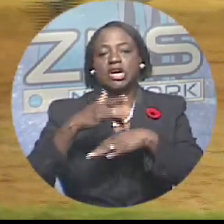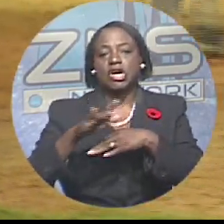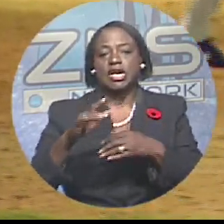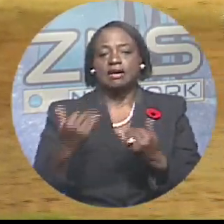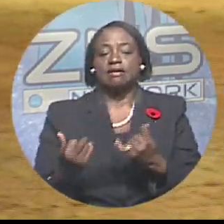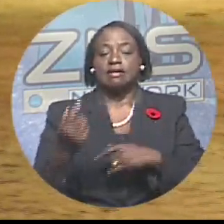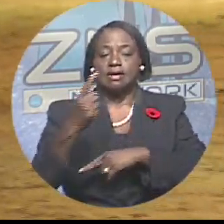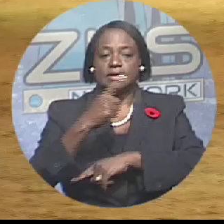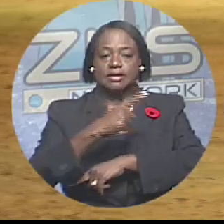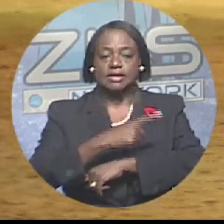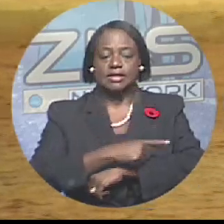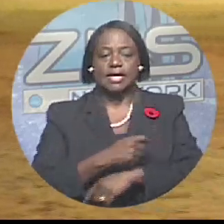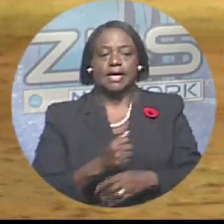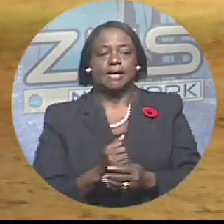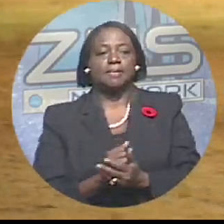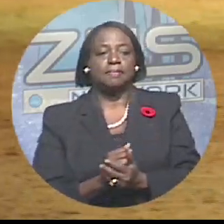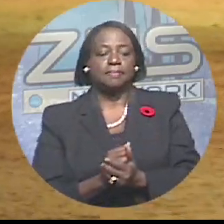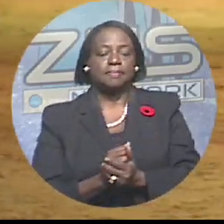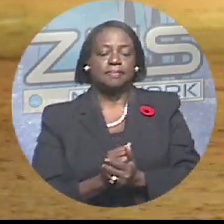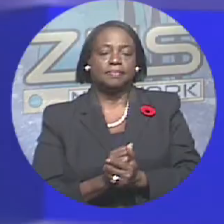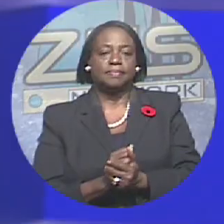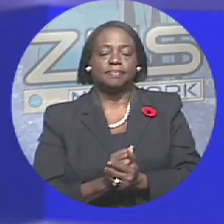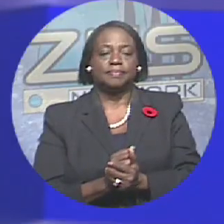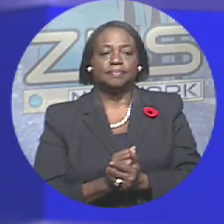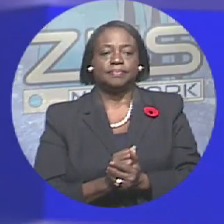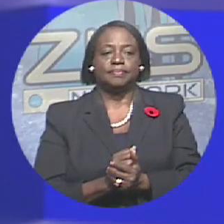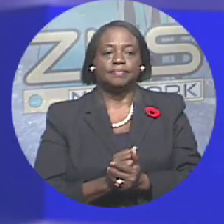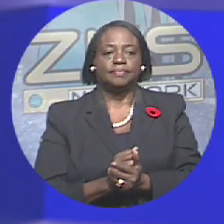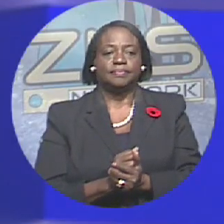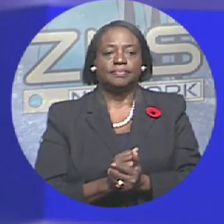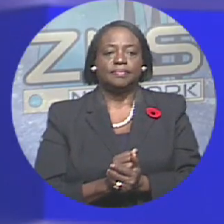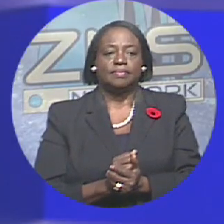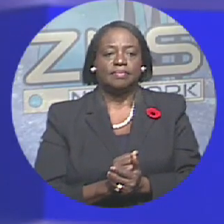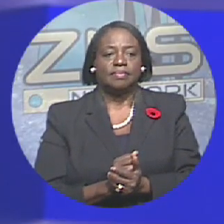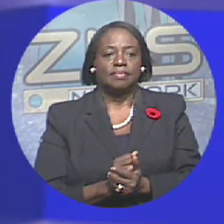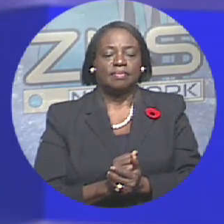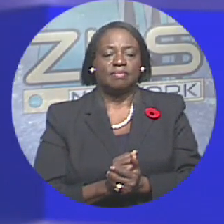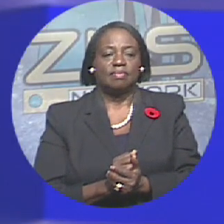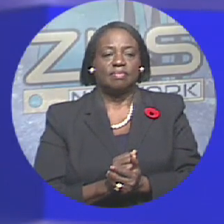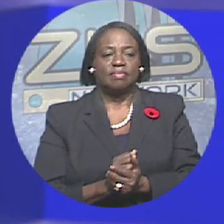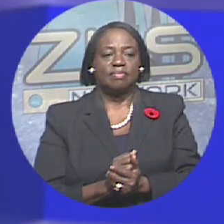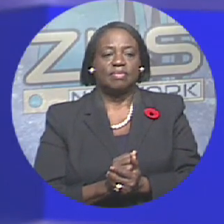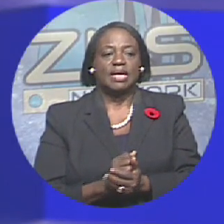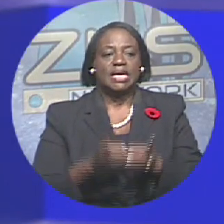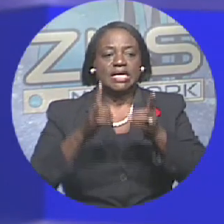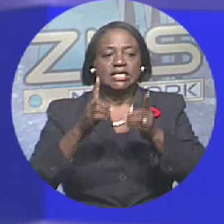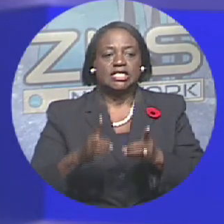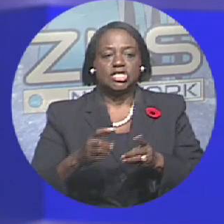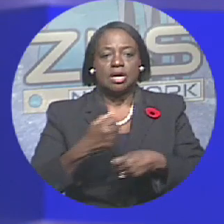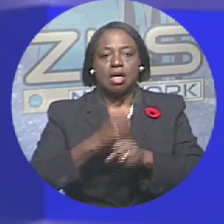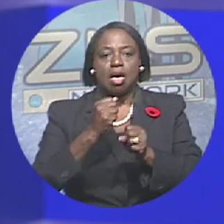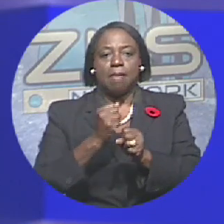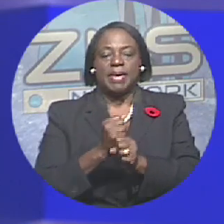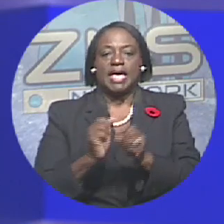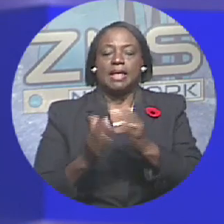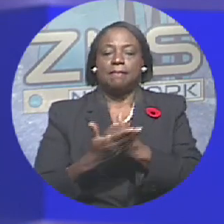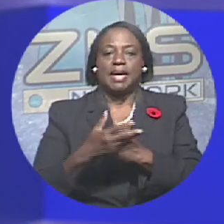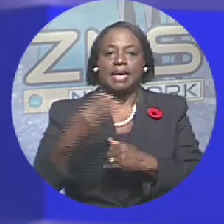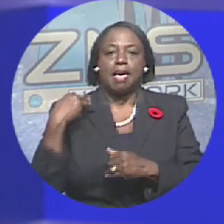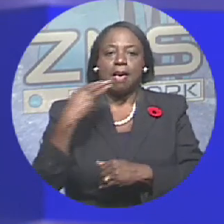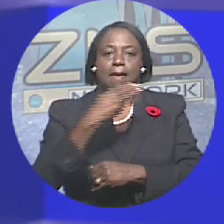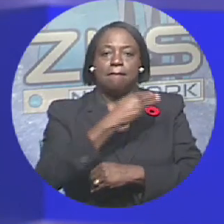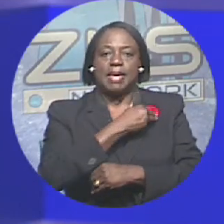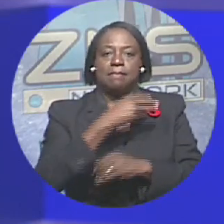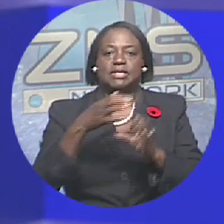Jonathan Benson, ZNS Total Sports. Thanks so much, Jonathan. The decision made by members of the Bahamas Softball